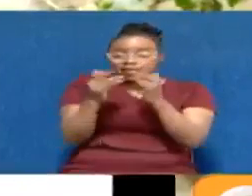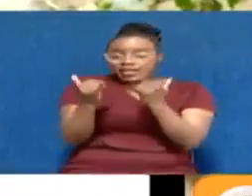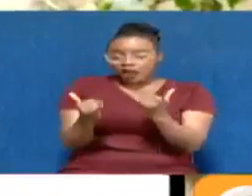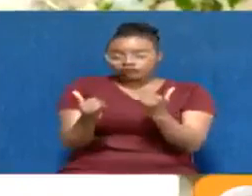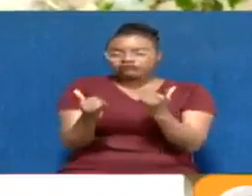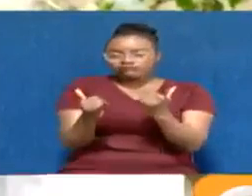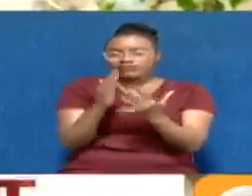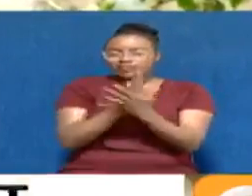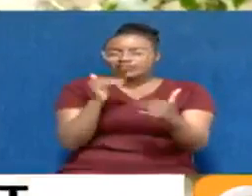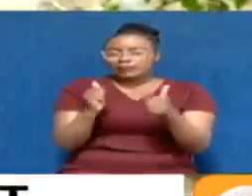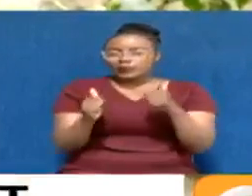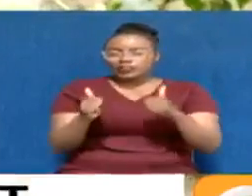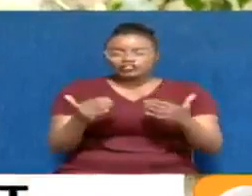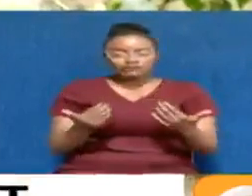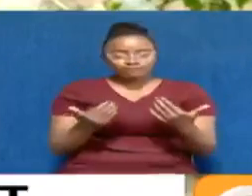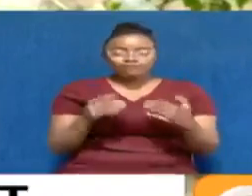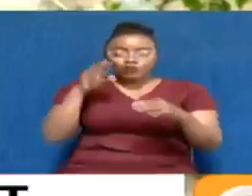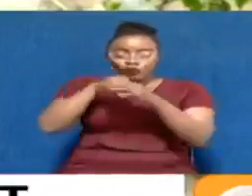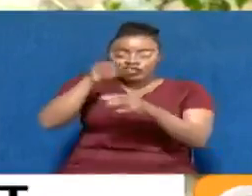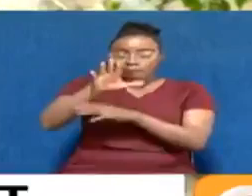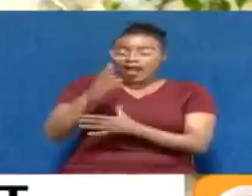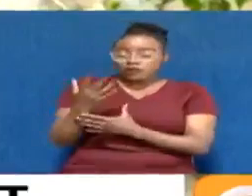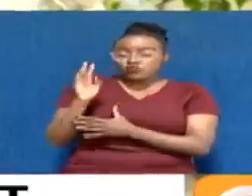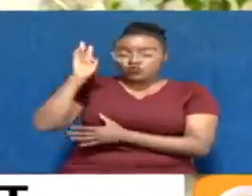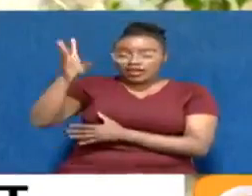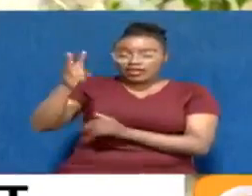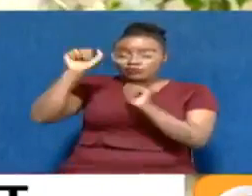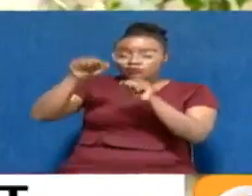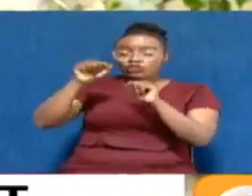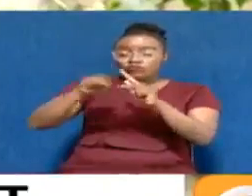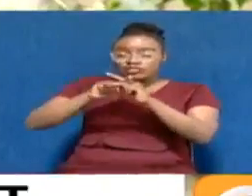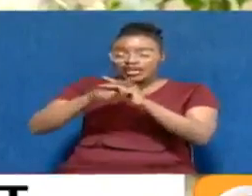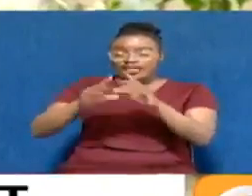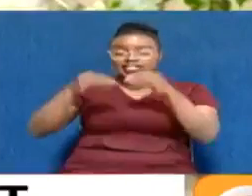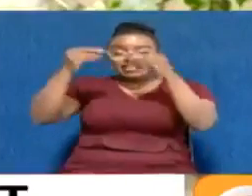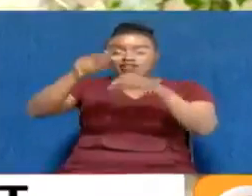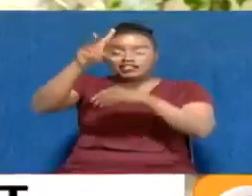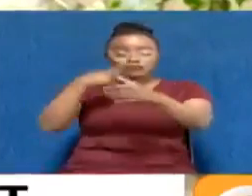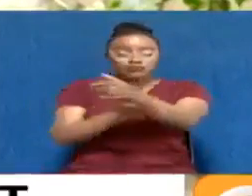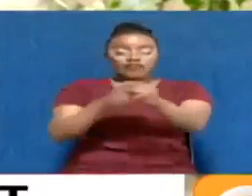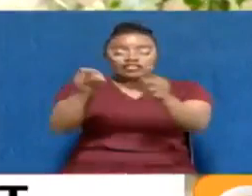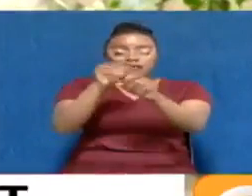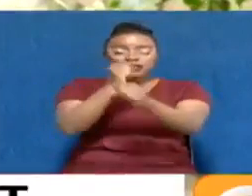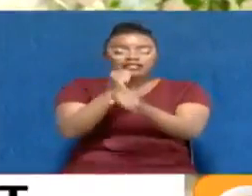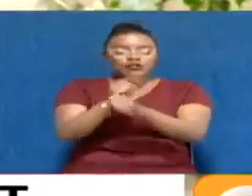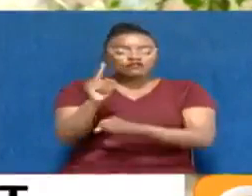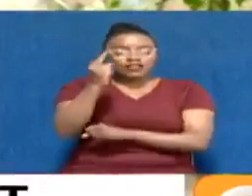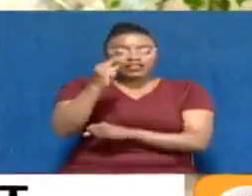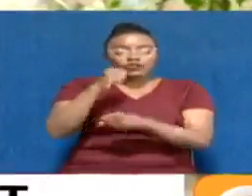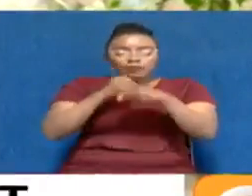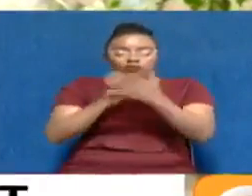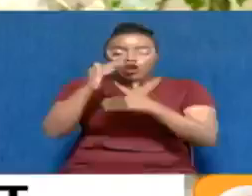this is something it is really within their wheelhouse to be able to roll out the second dose, just as they did with the first one, to make sure that